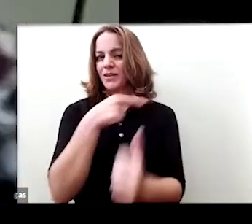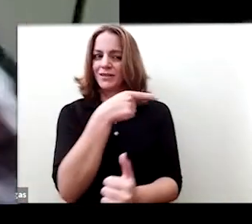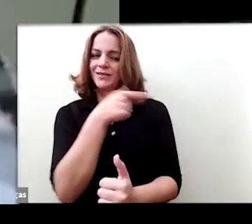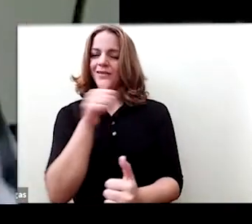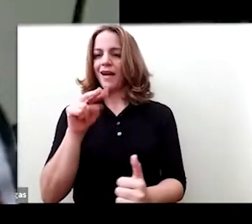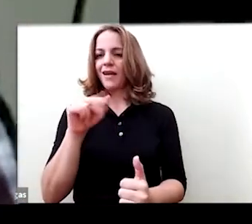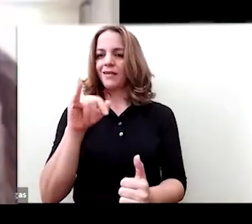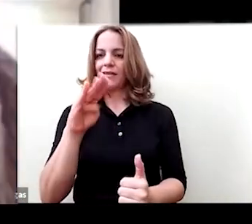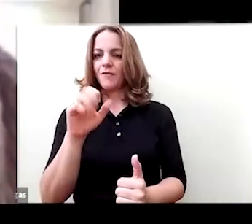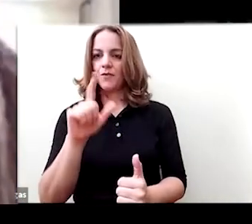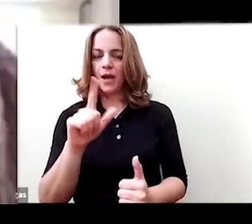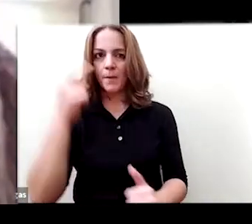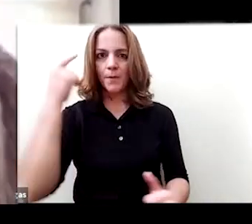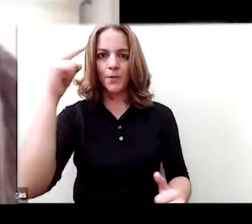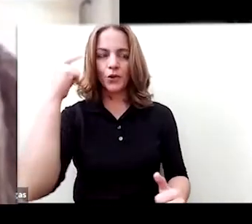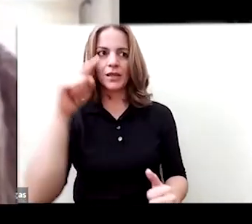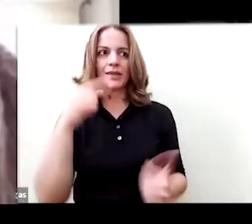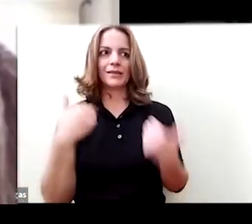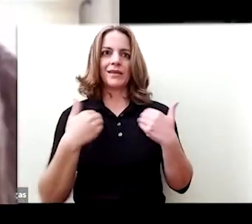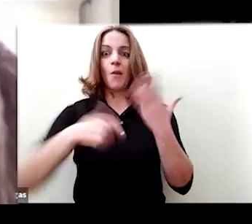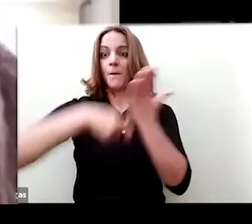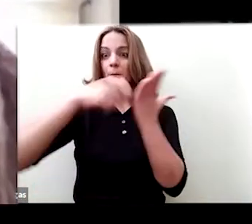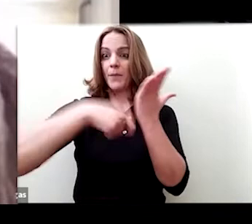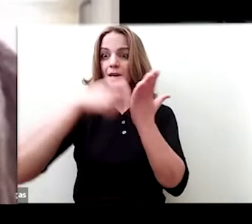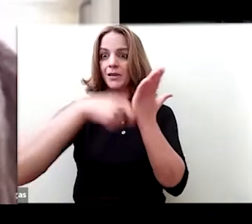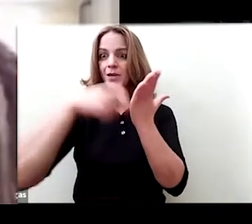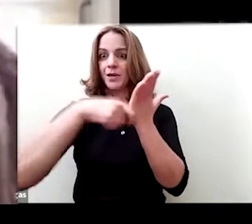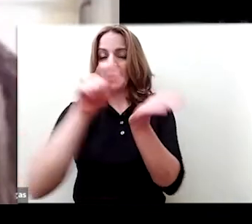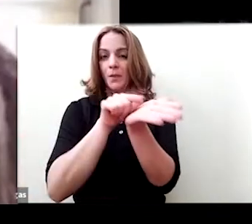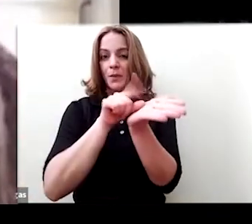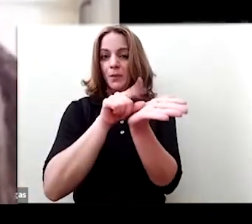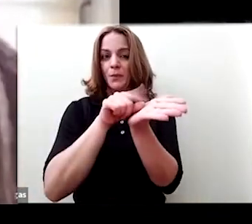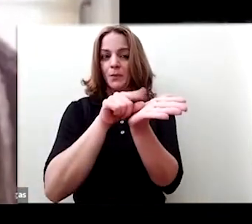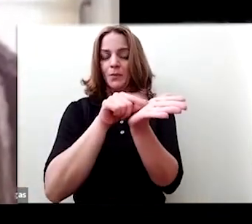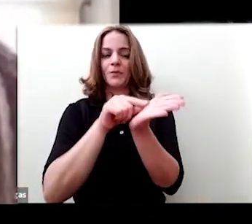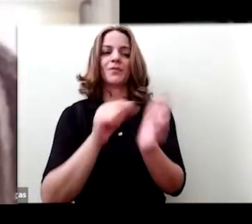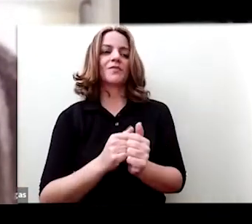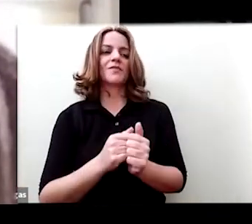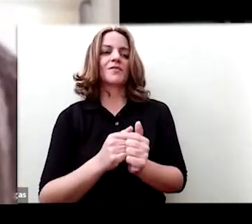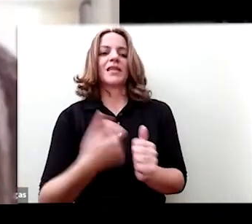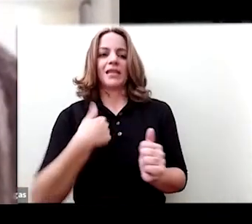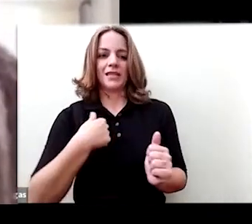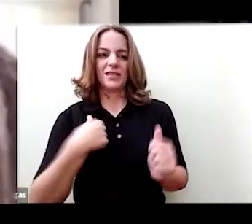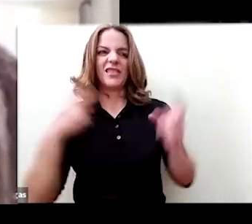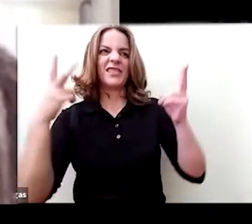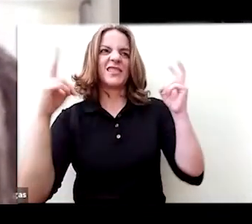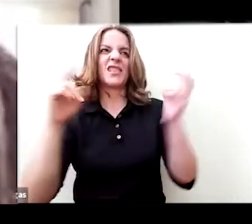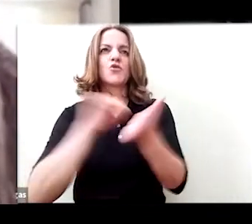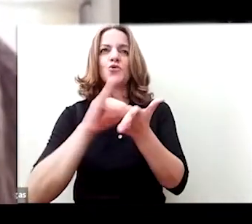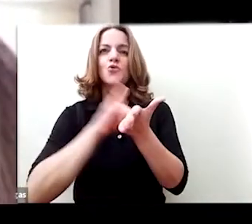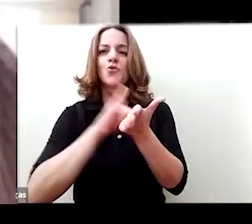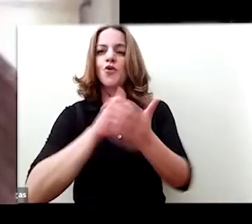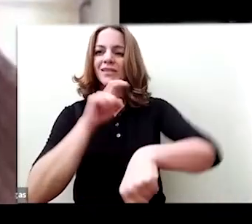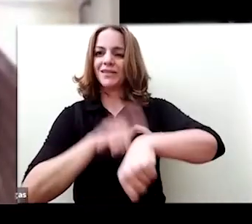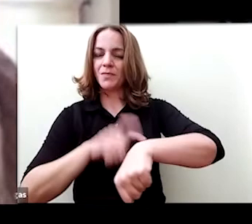newspaper articles from the time, I'll drop this in the chat too, this is the New York Times newspaper article about the takeover of the